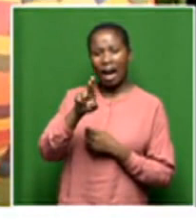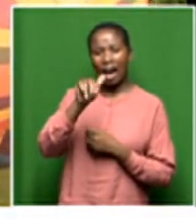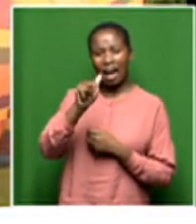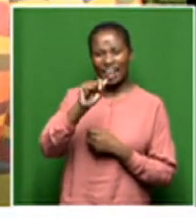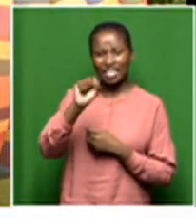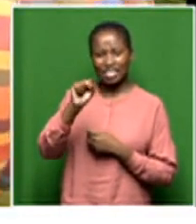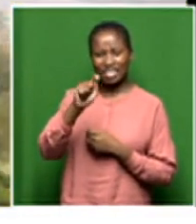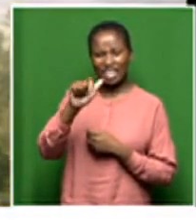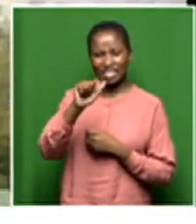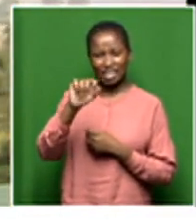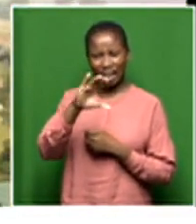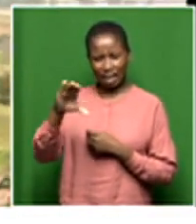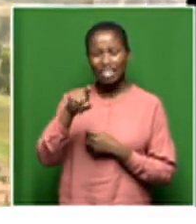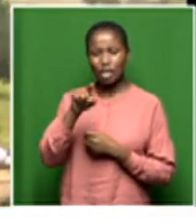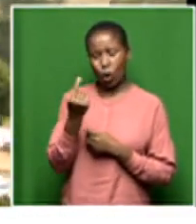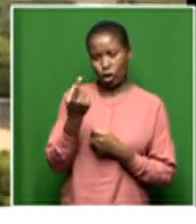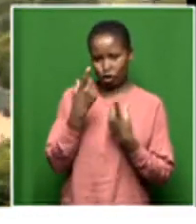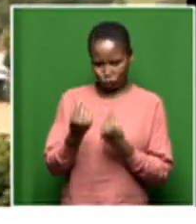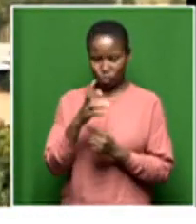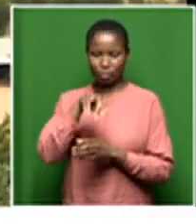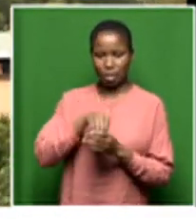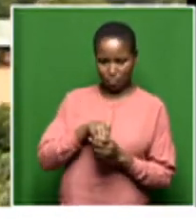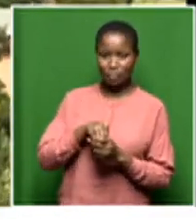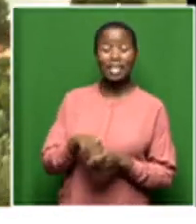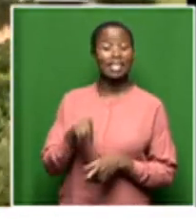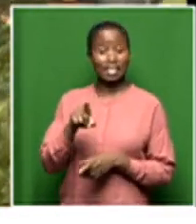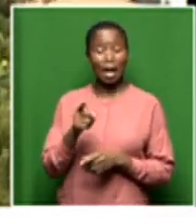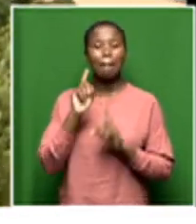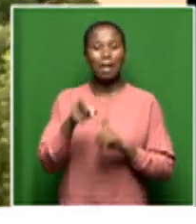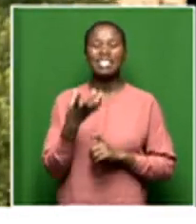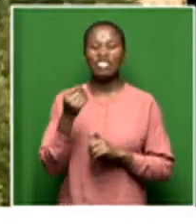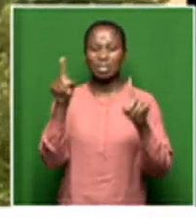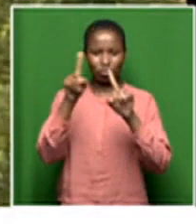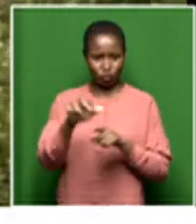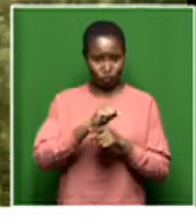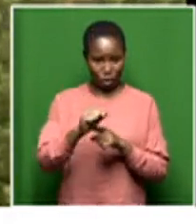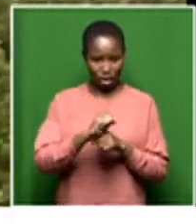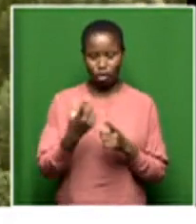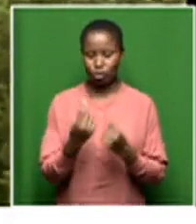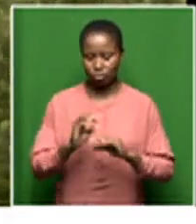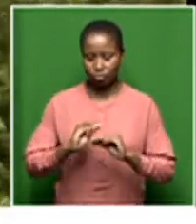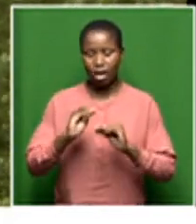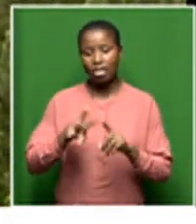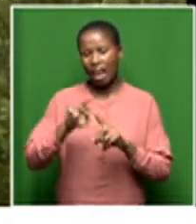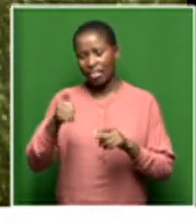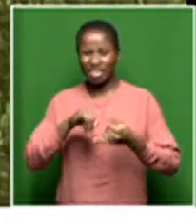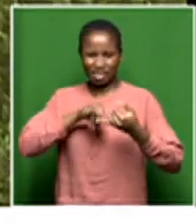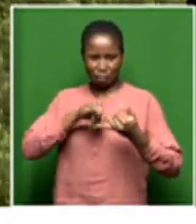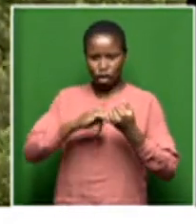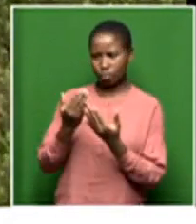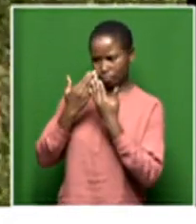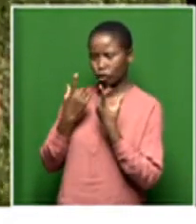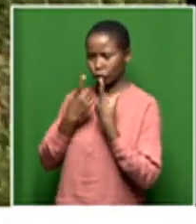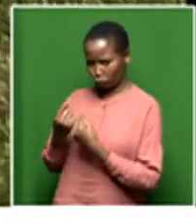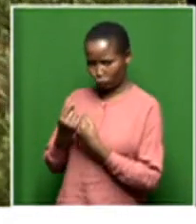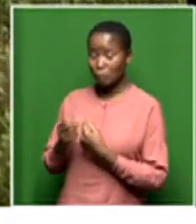fly, you need about 15 hours of experiential training, and then you pass all those other subjects, and then if